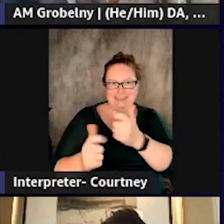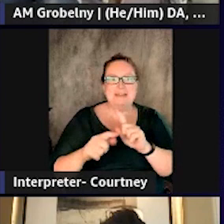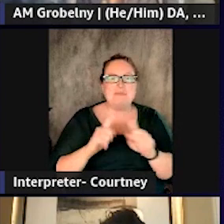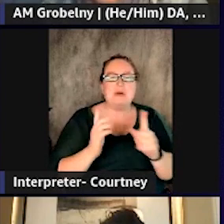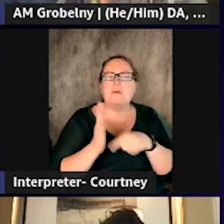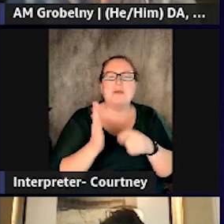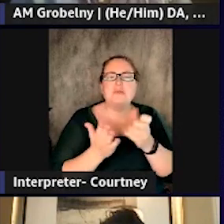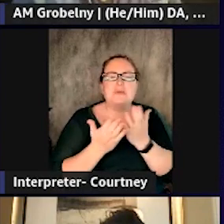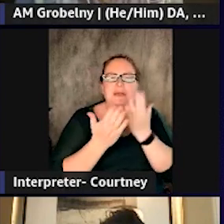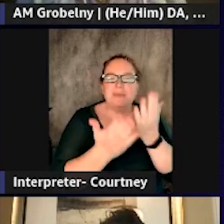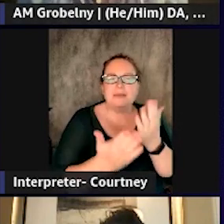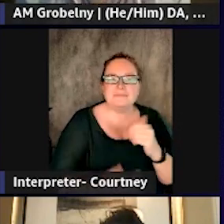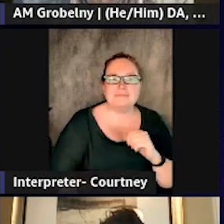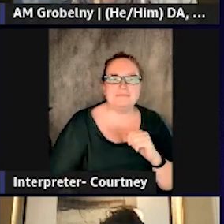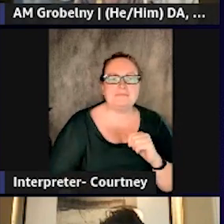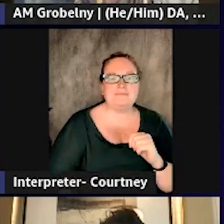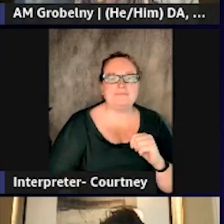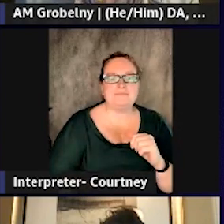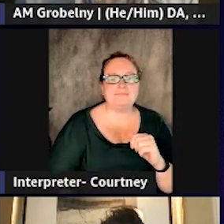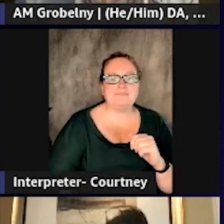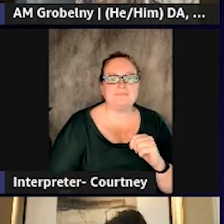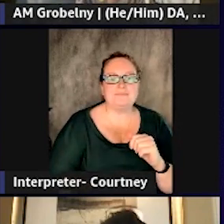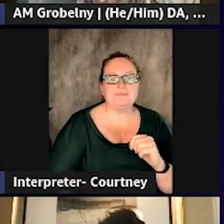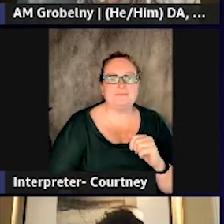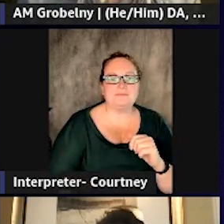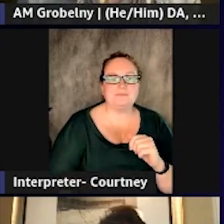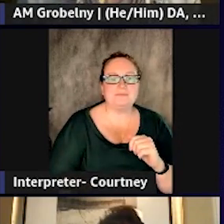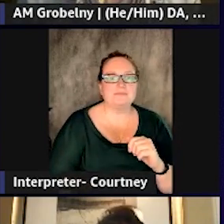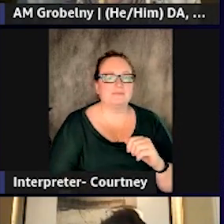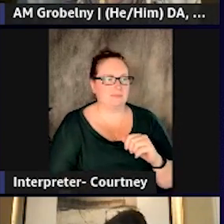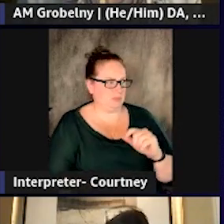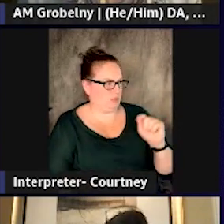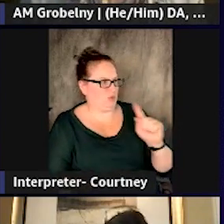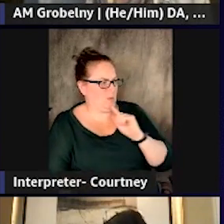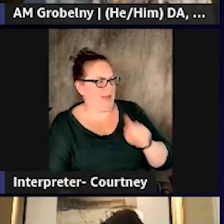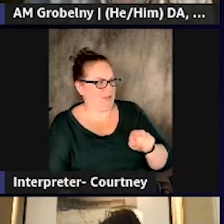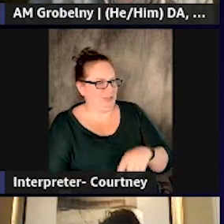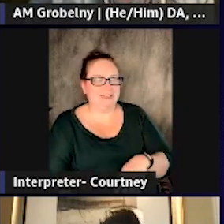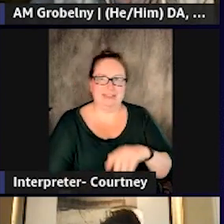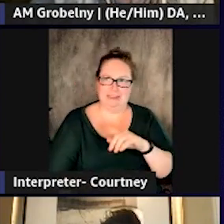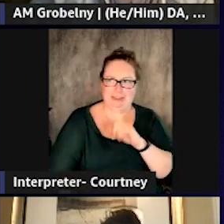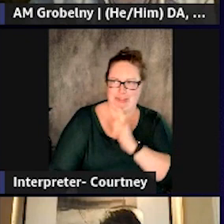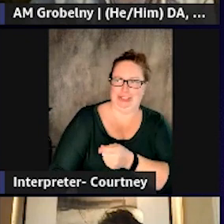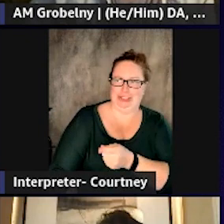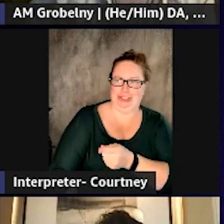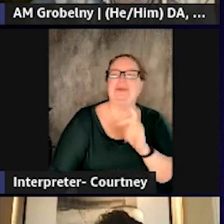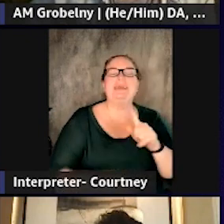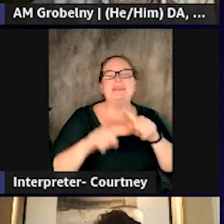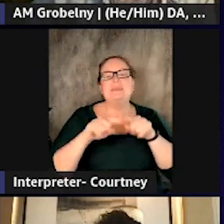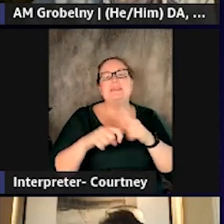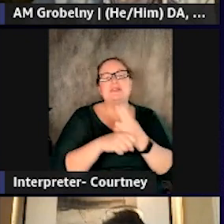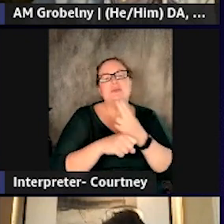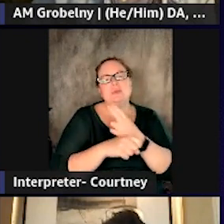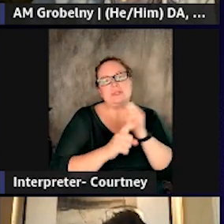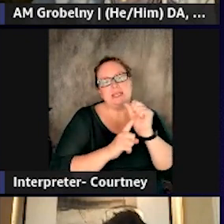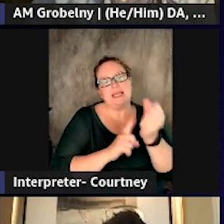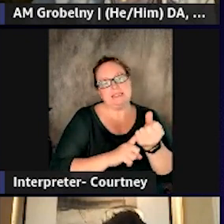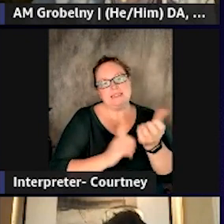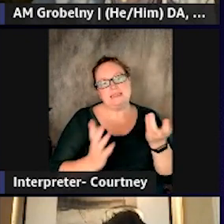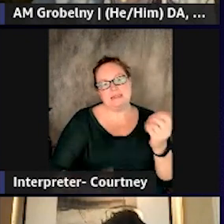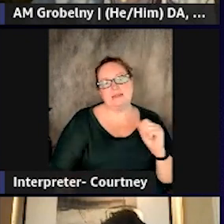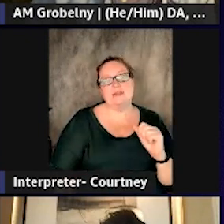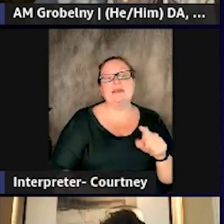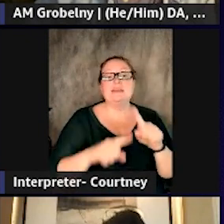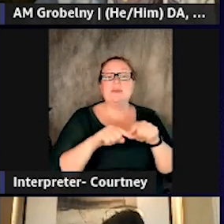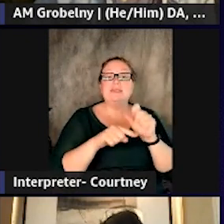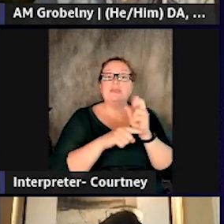recommend? Go ahead, Jed. Oh, sure. Yeah. So it all depends on the use case, so depending on the use case, you